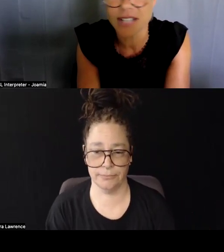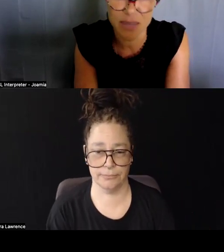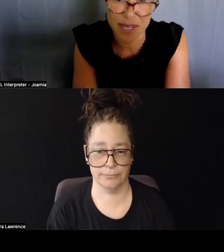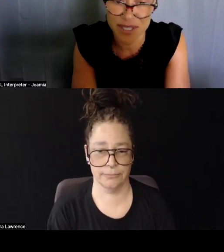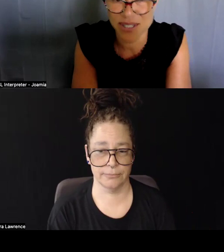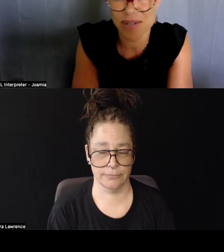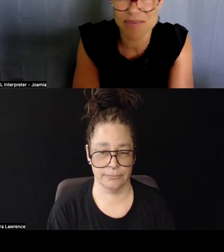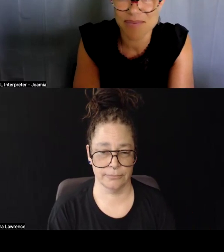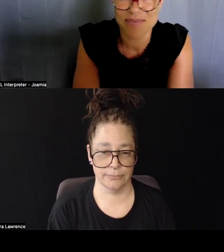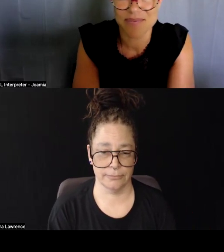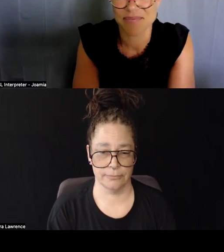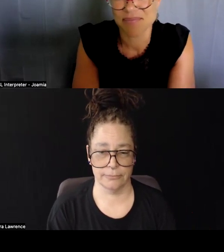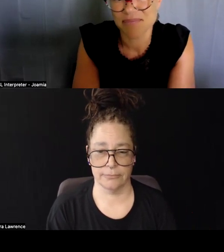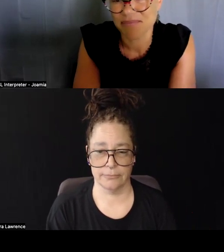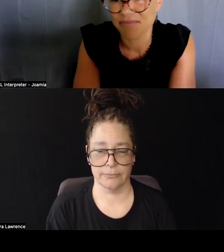on a daily basis.